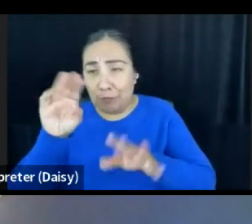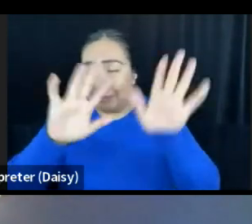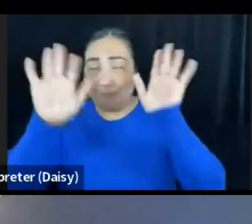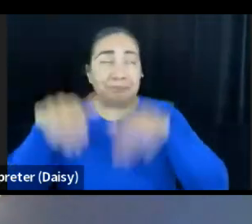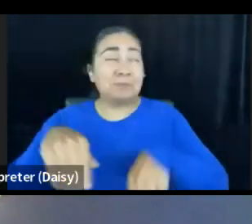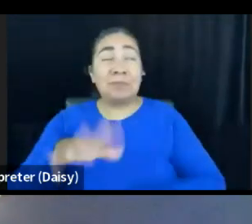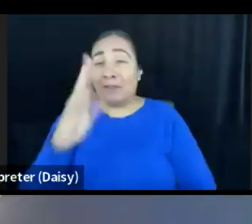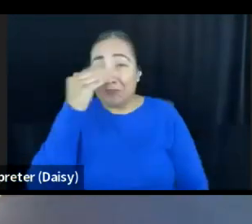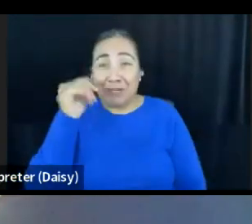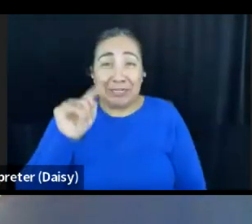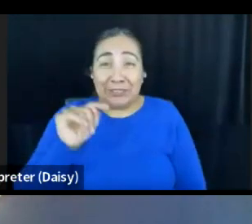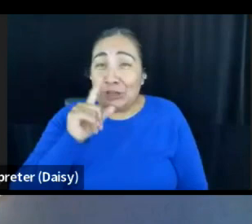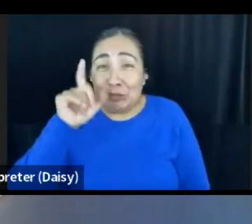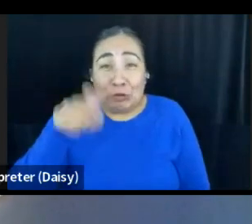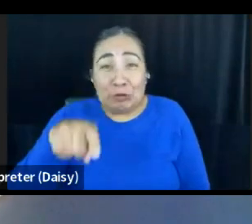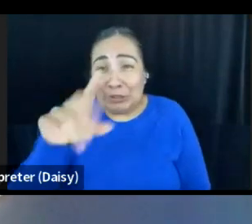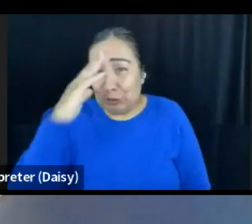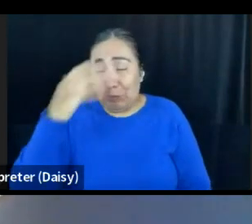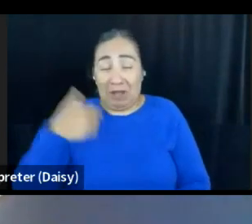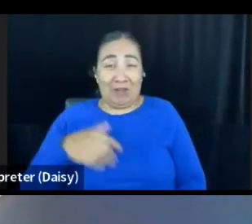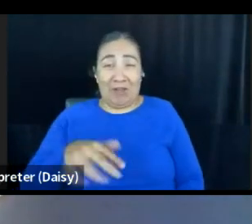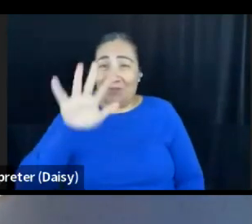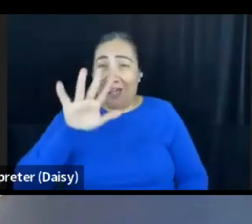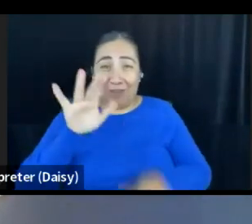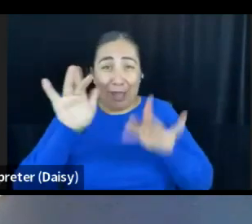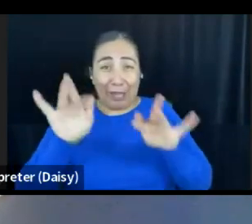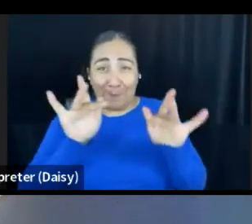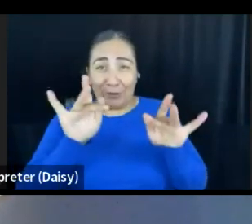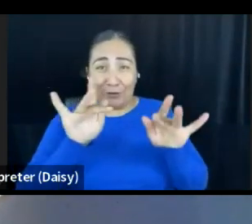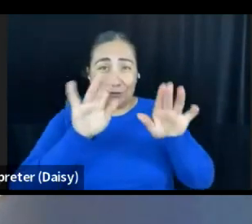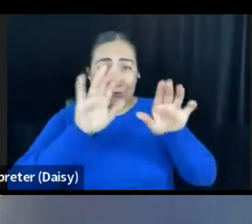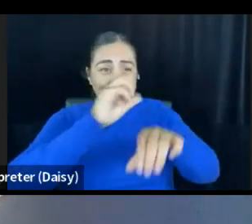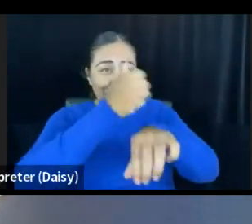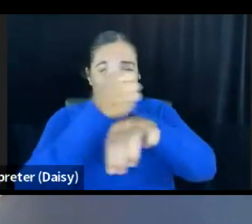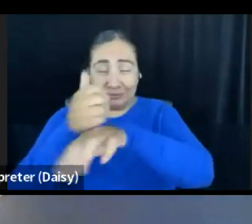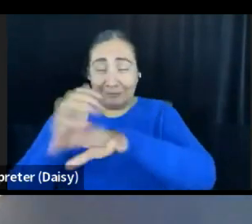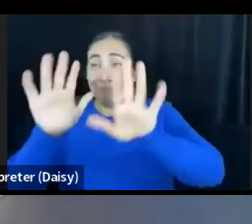all that. I have 5 computers here. It's fine. Okay.